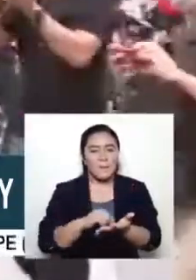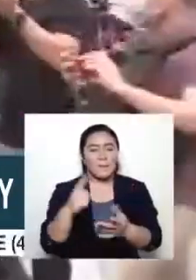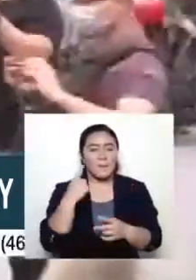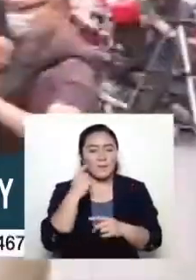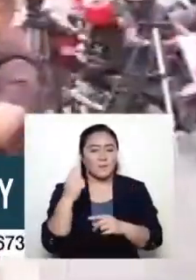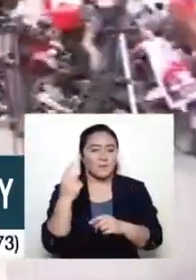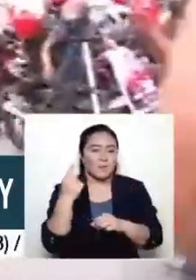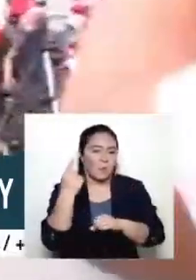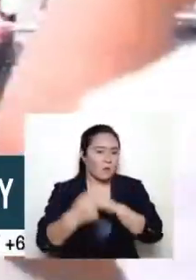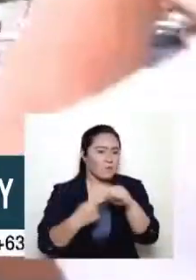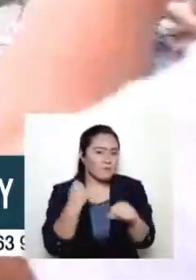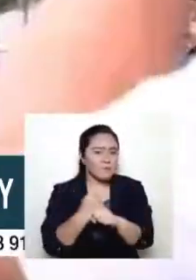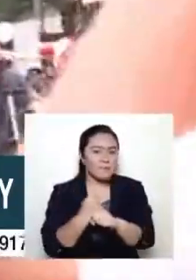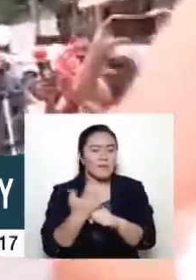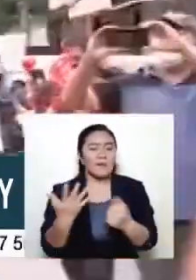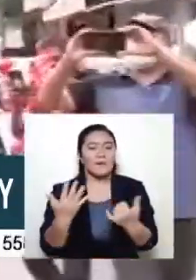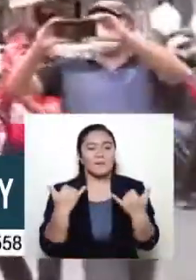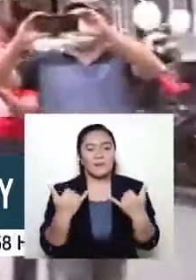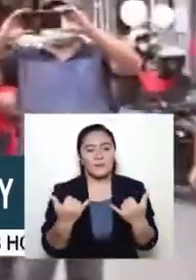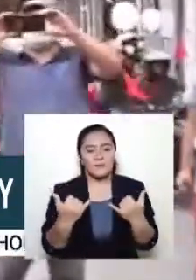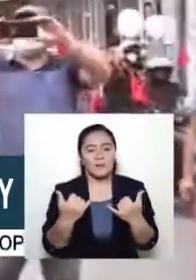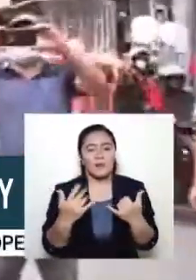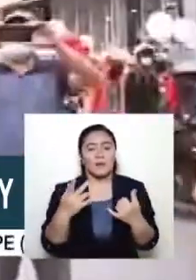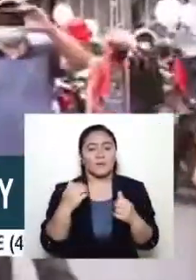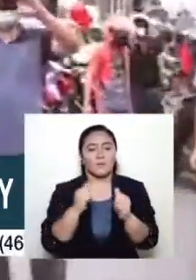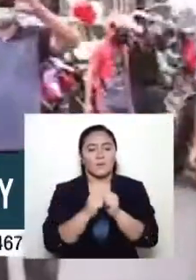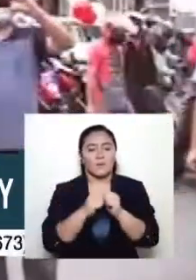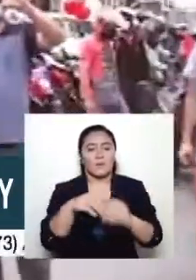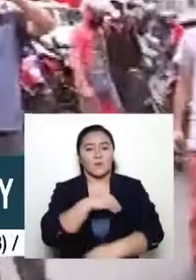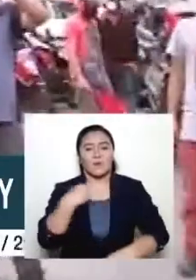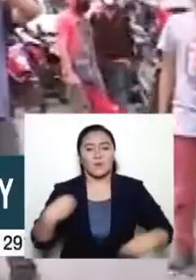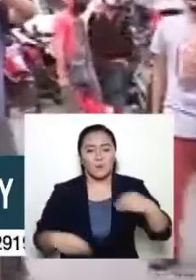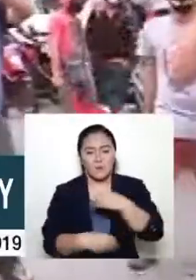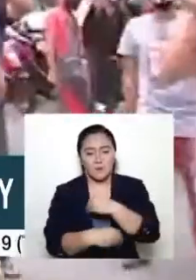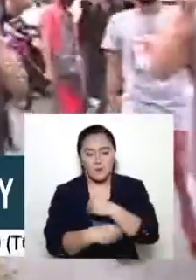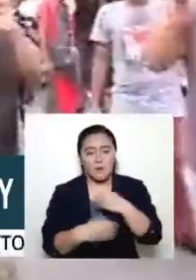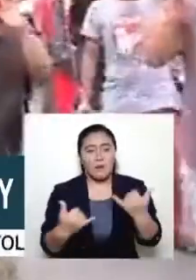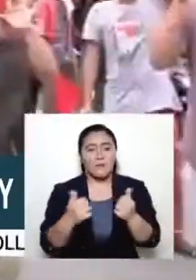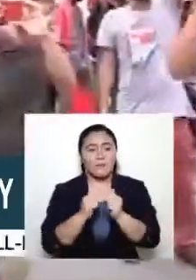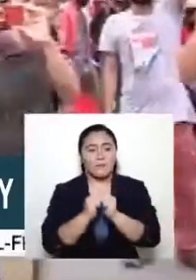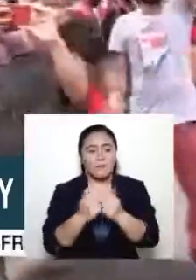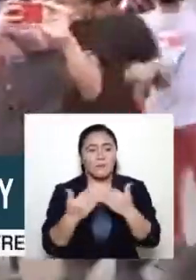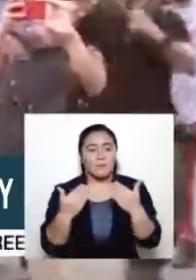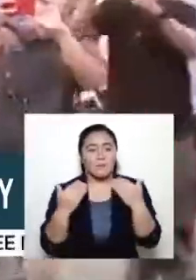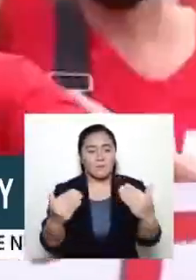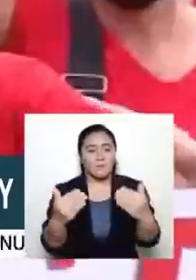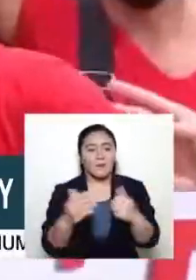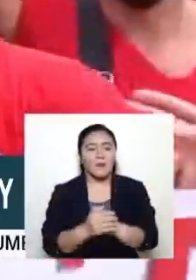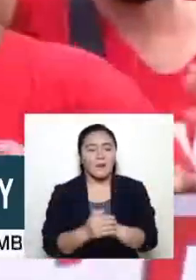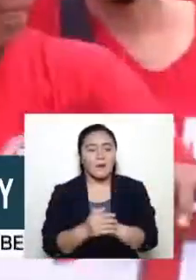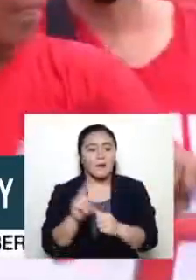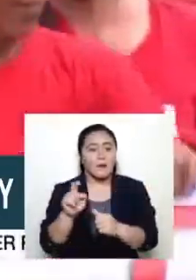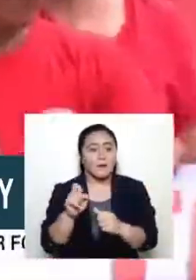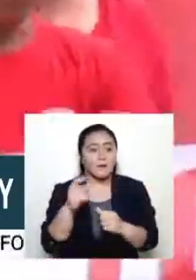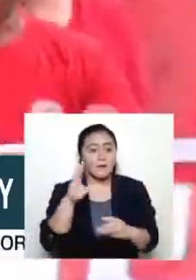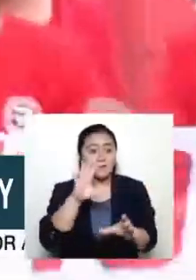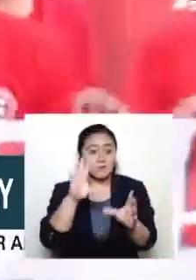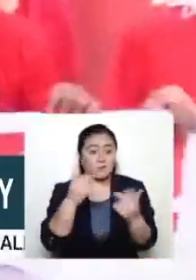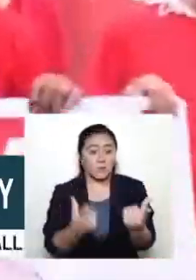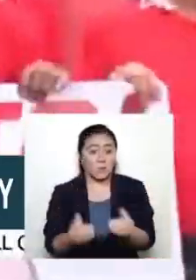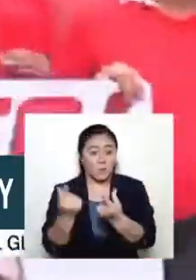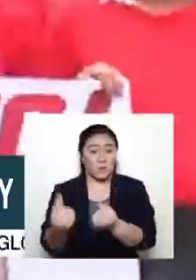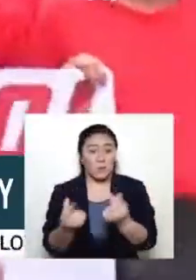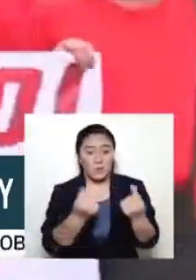the authors of the reproductive health bill. Laments that while the bill was passed into law, it has yet to be fully implemented since 2013